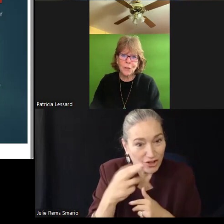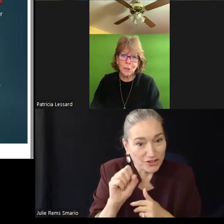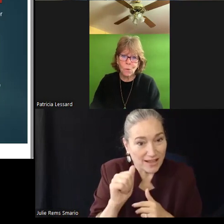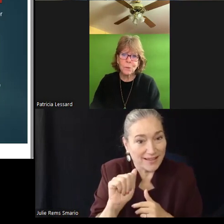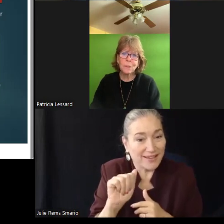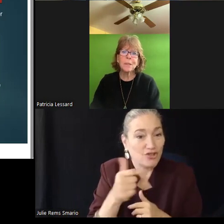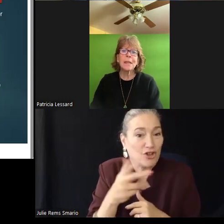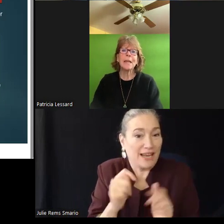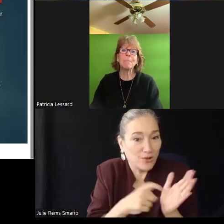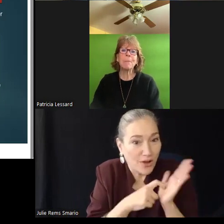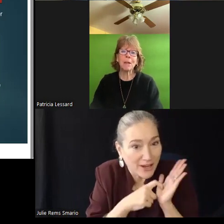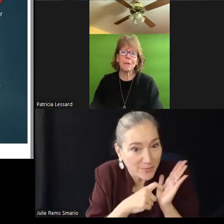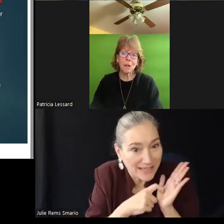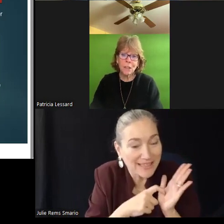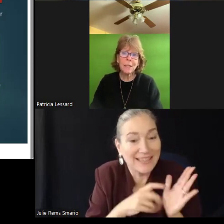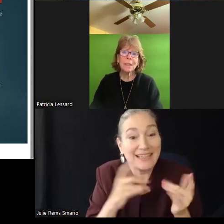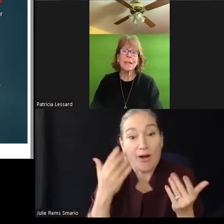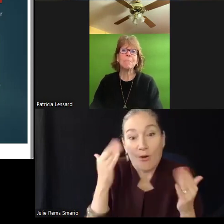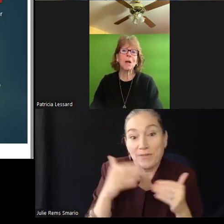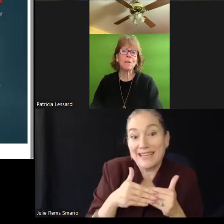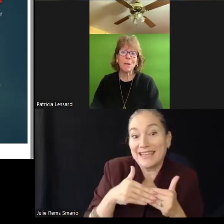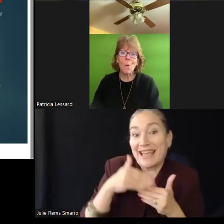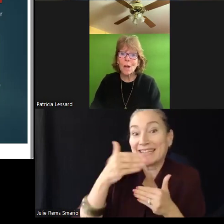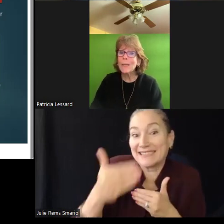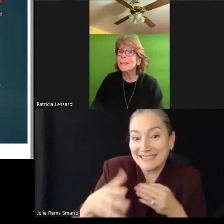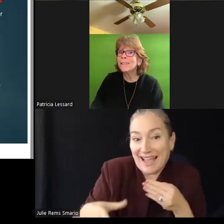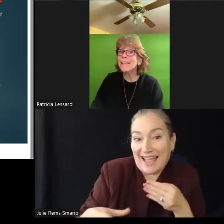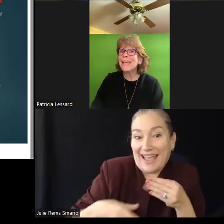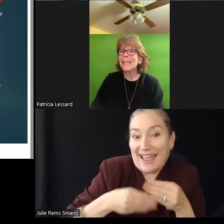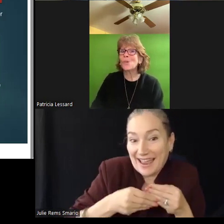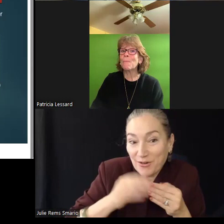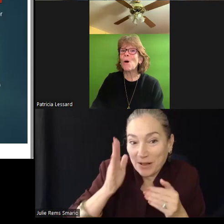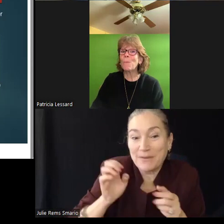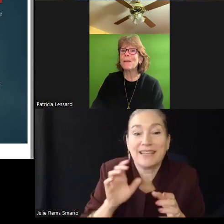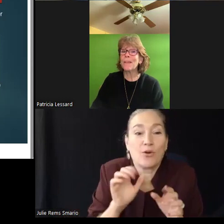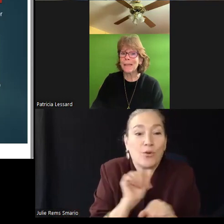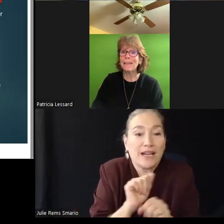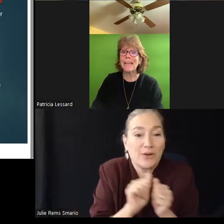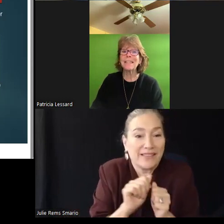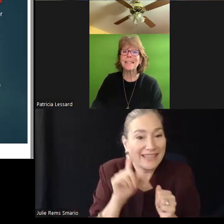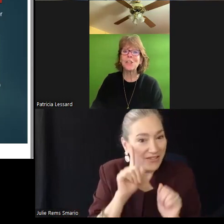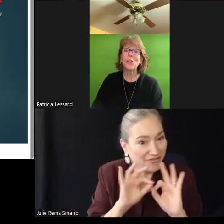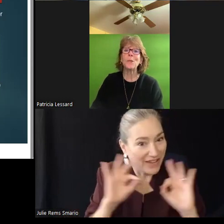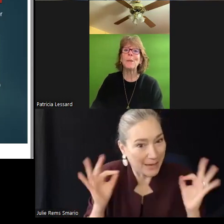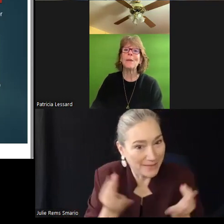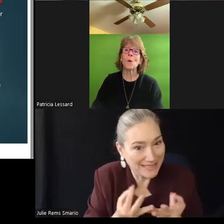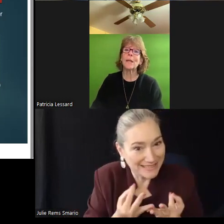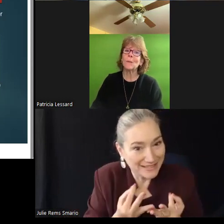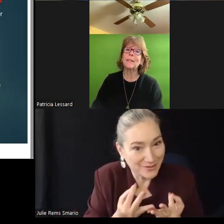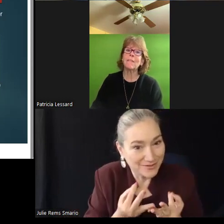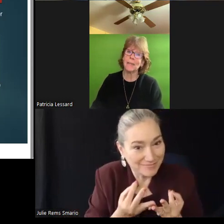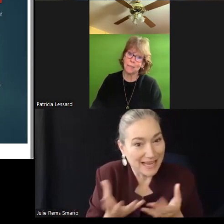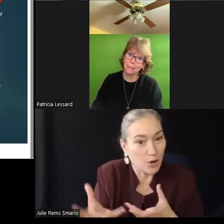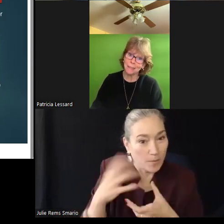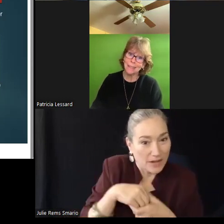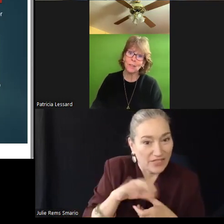the milestones and part of HRSA and part of the requirements. And so I'm hoping then the next edition would be working